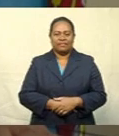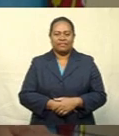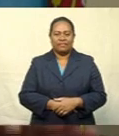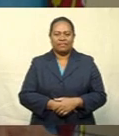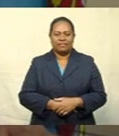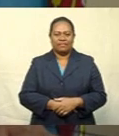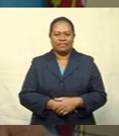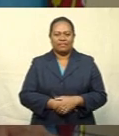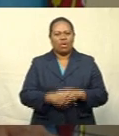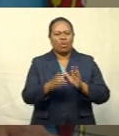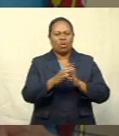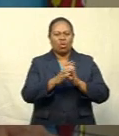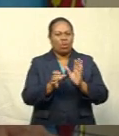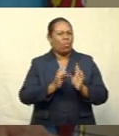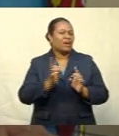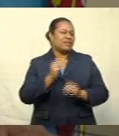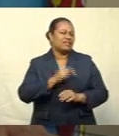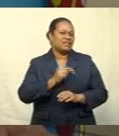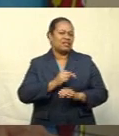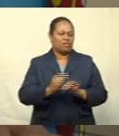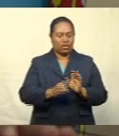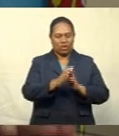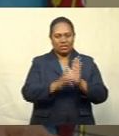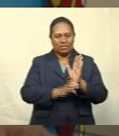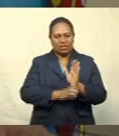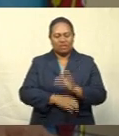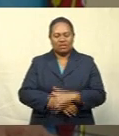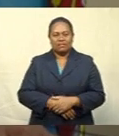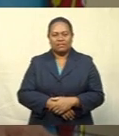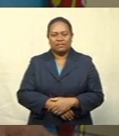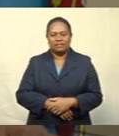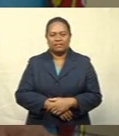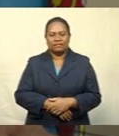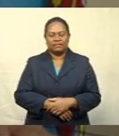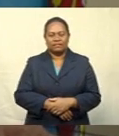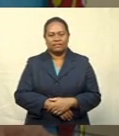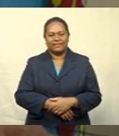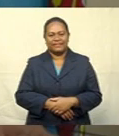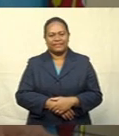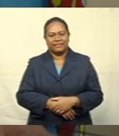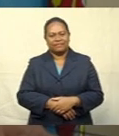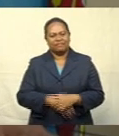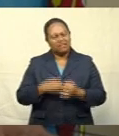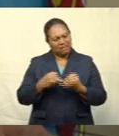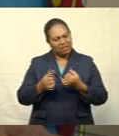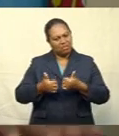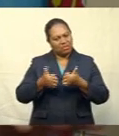the conditions of the constituency. Yeah, it's a good question.